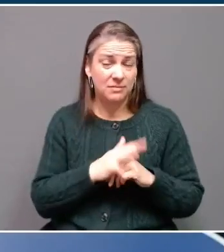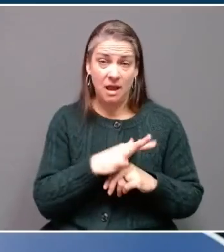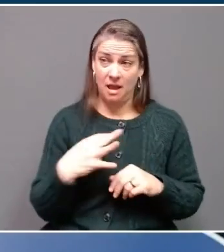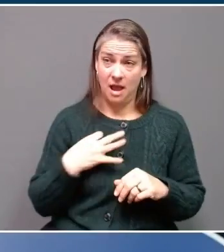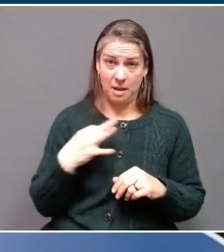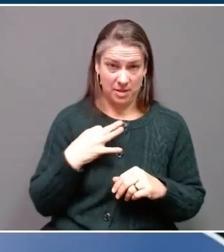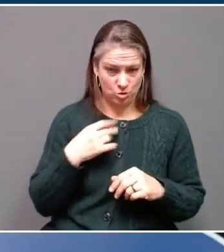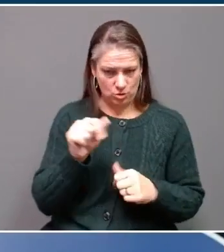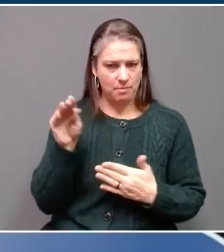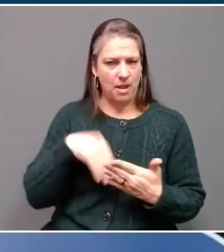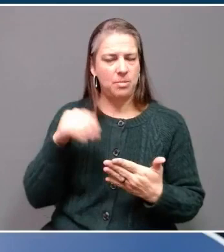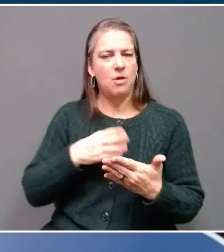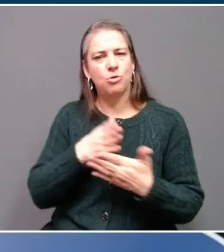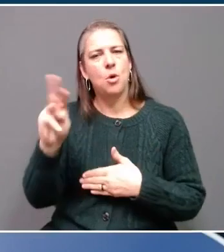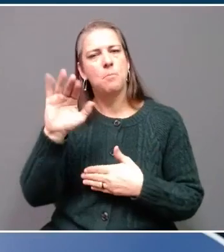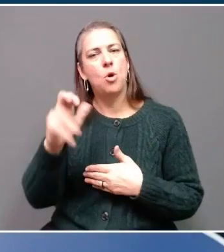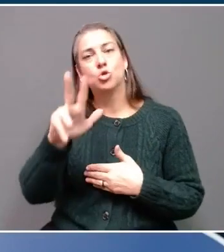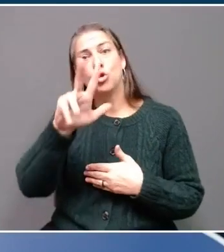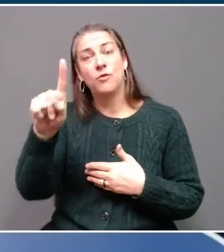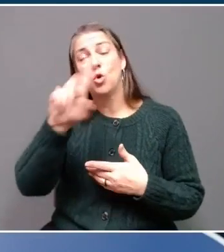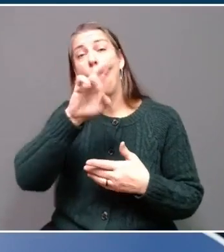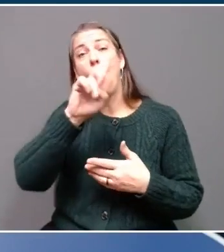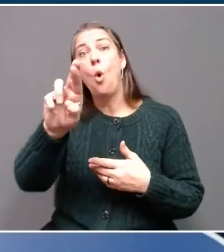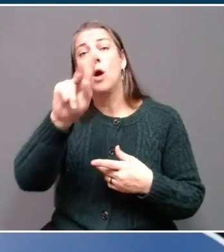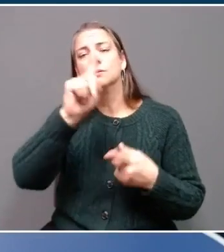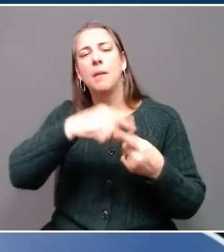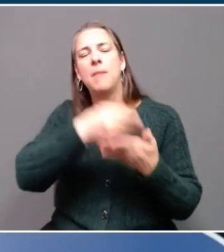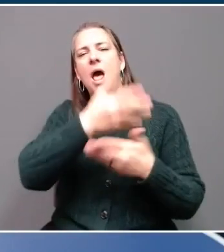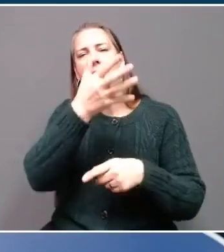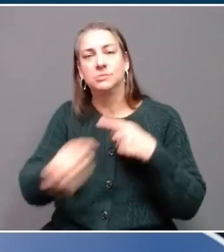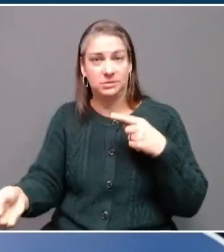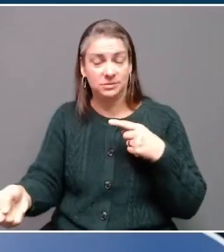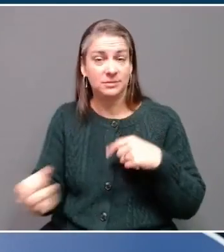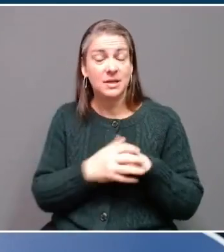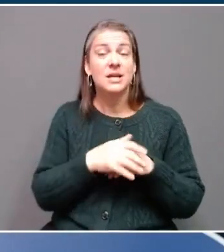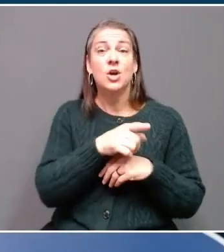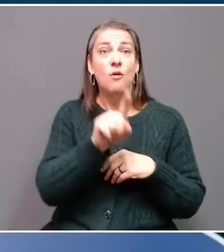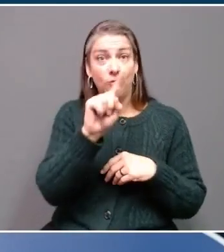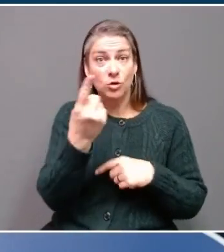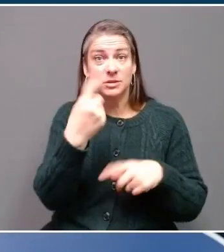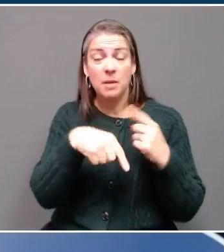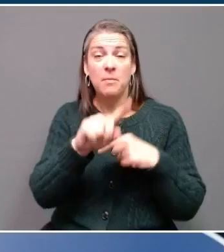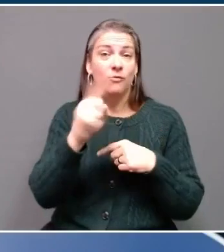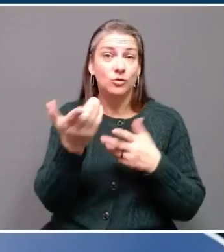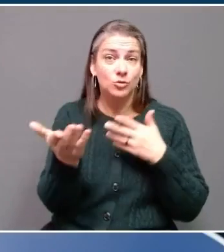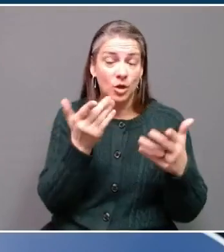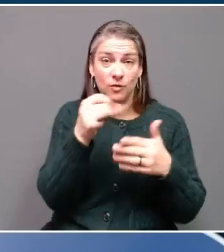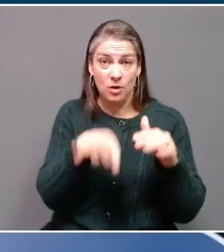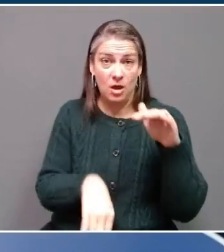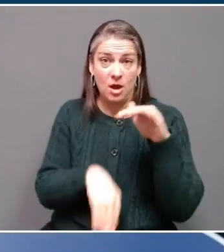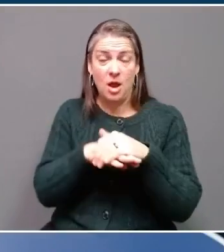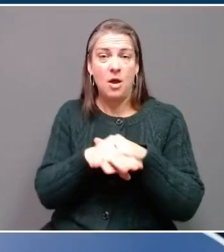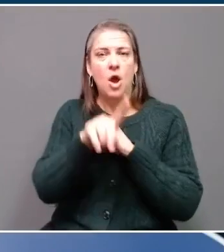March 31st or until funds run out. Applications are on a first-come, first-serve for people earning up to 130% of the